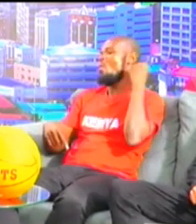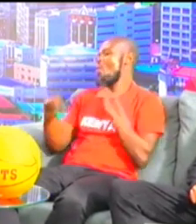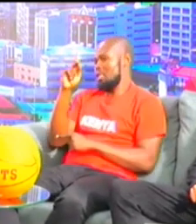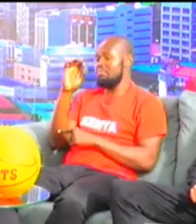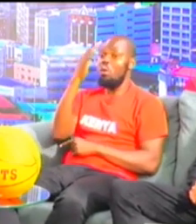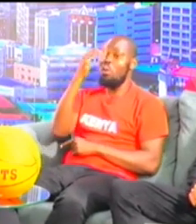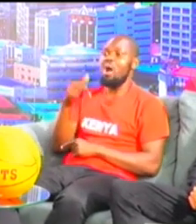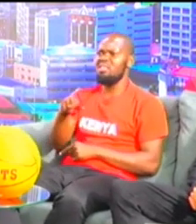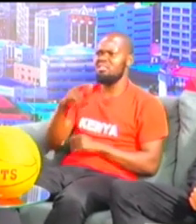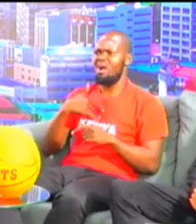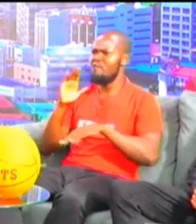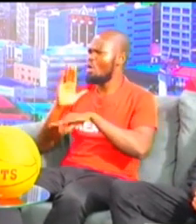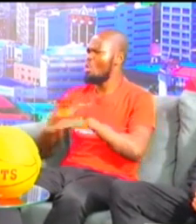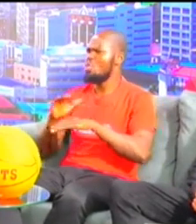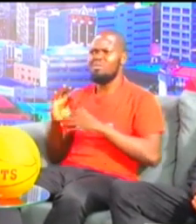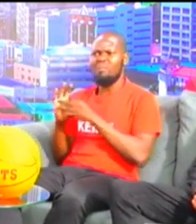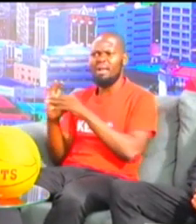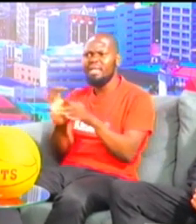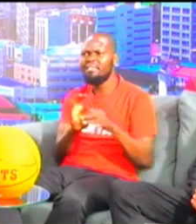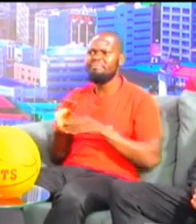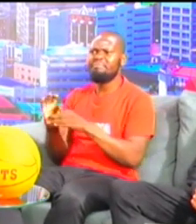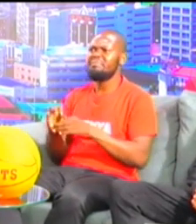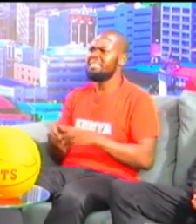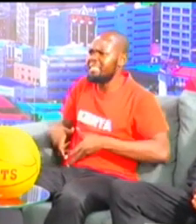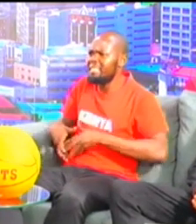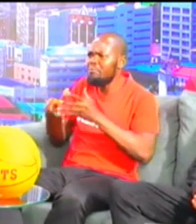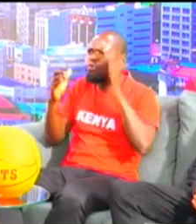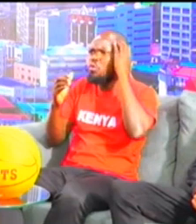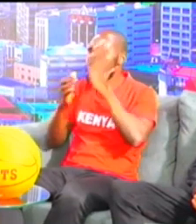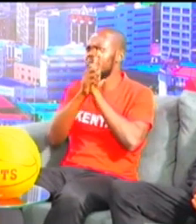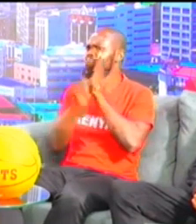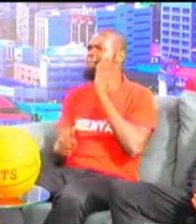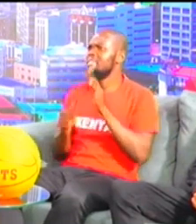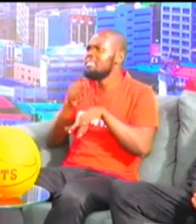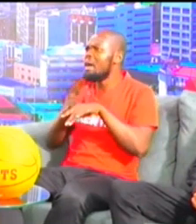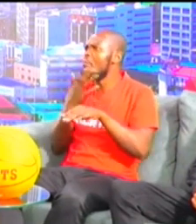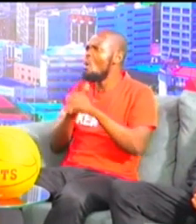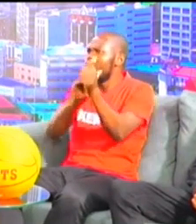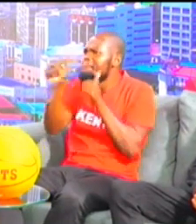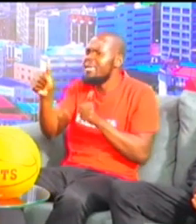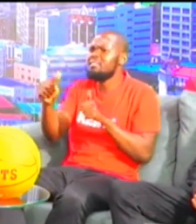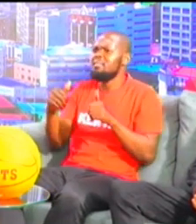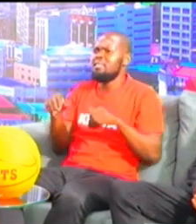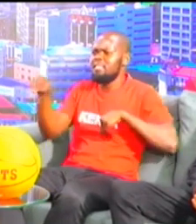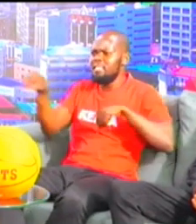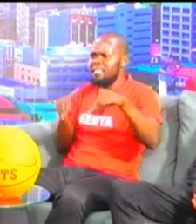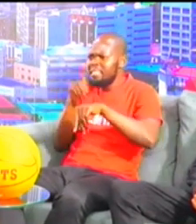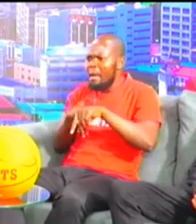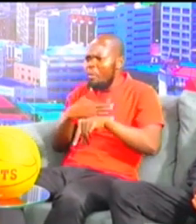to start giving sloppy passes. But I think for the final, they will be really serious. Right. Because they